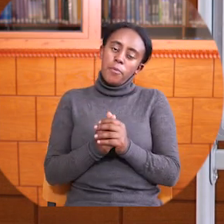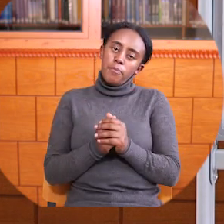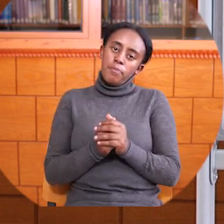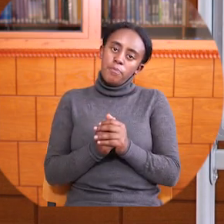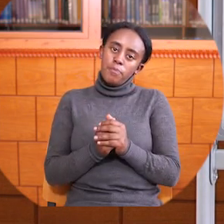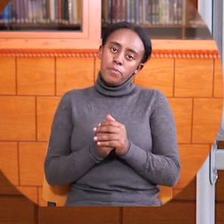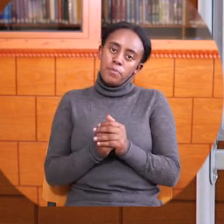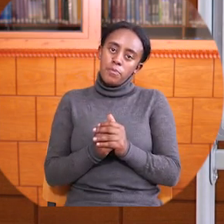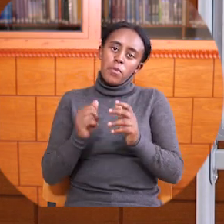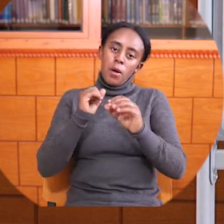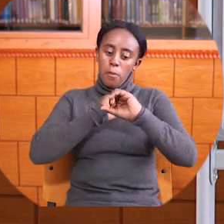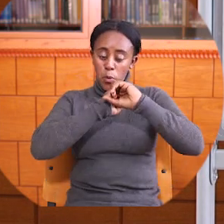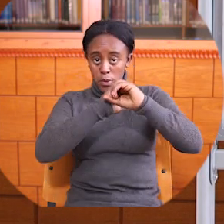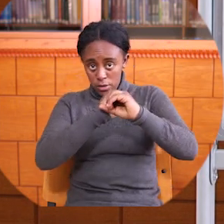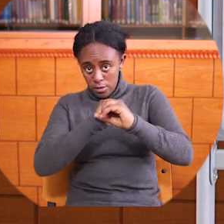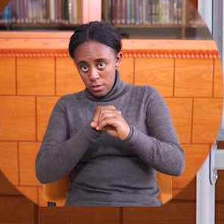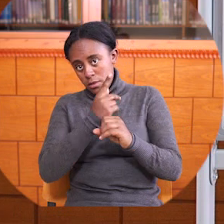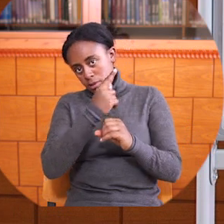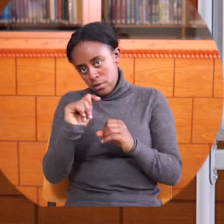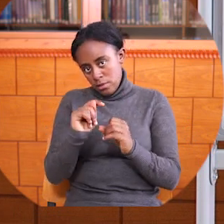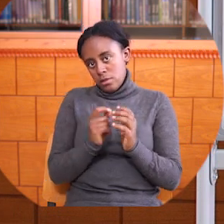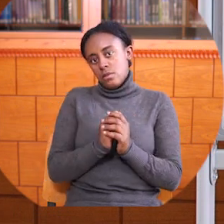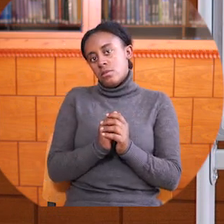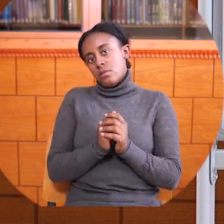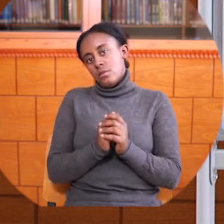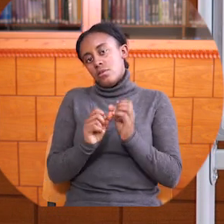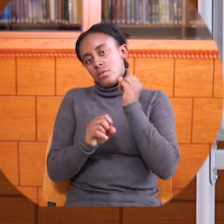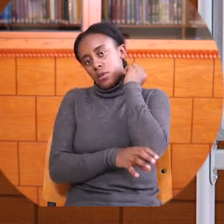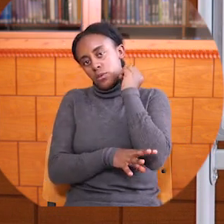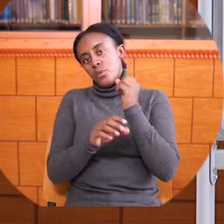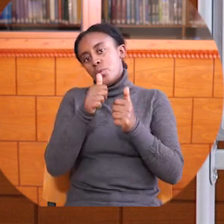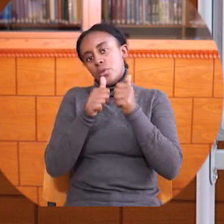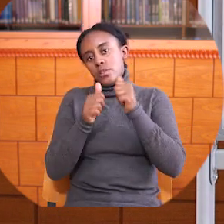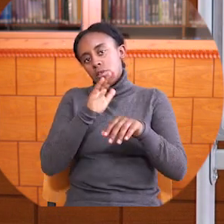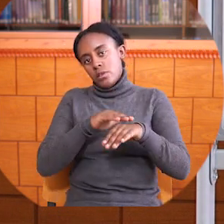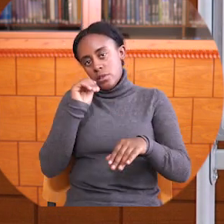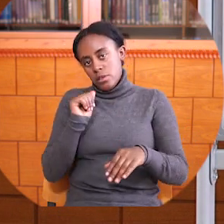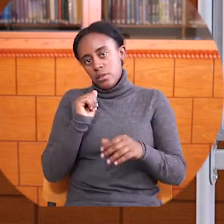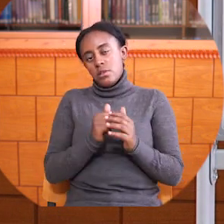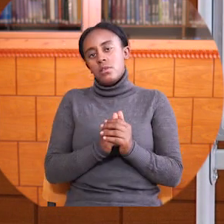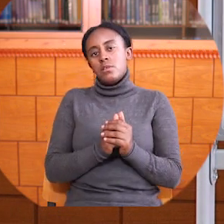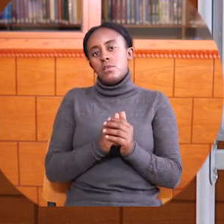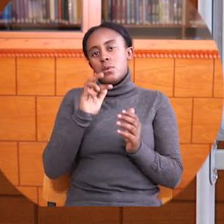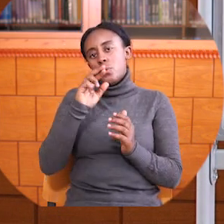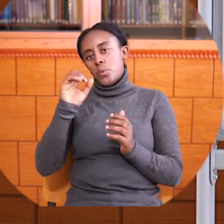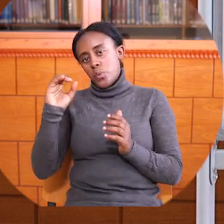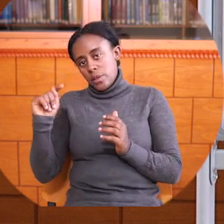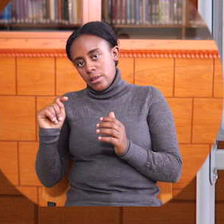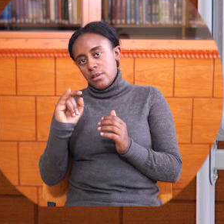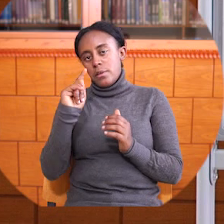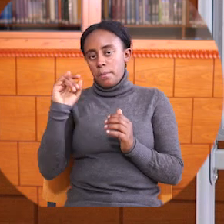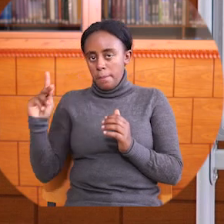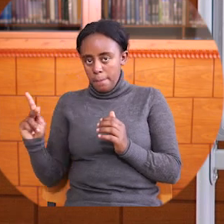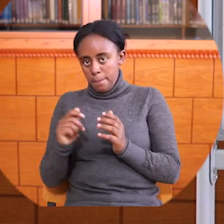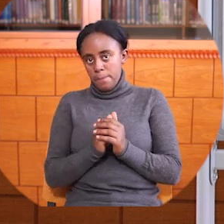is protecting the growing region of the root, which is called root tip. It is all about the